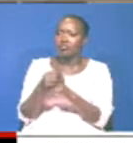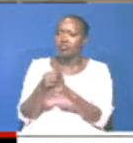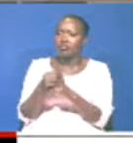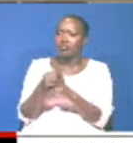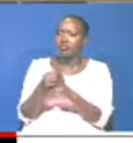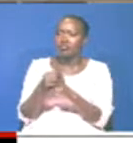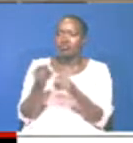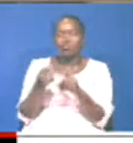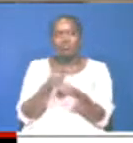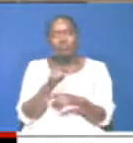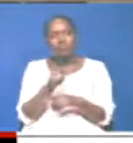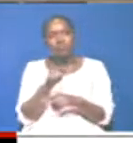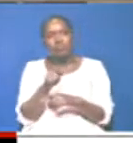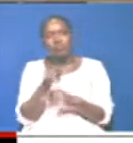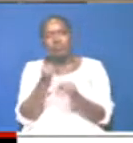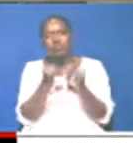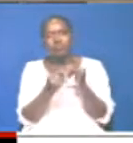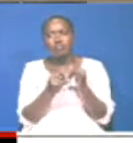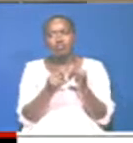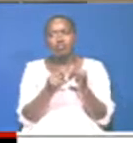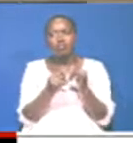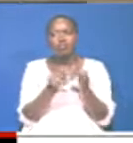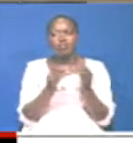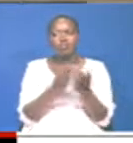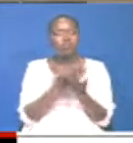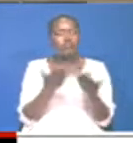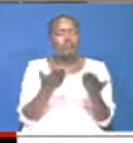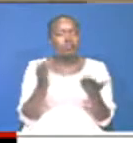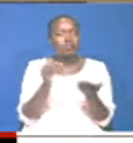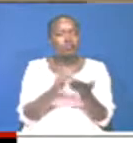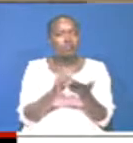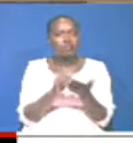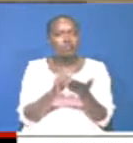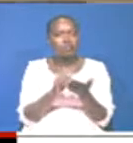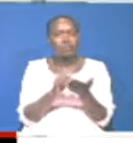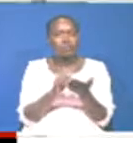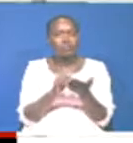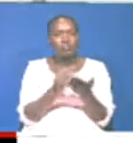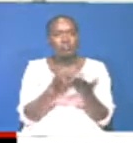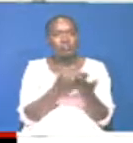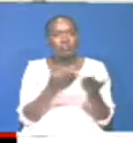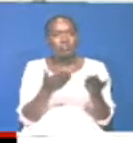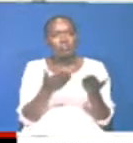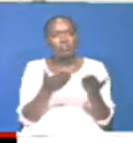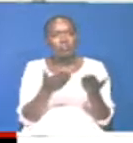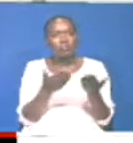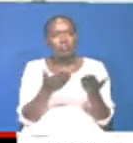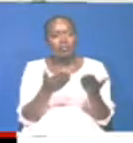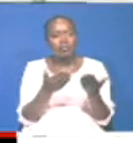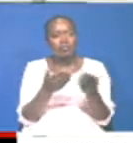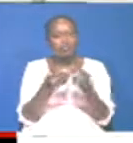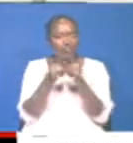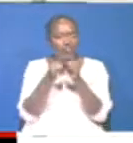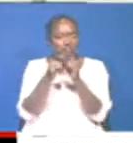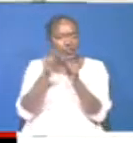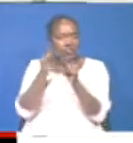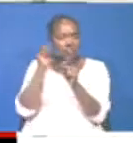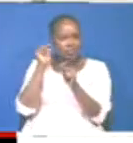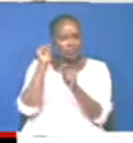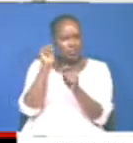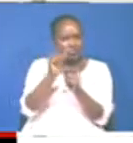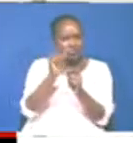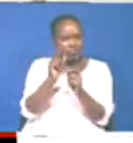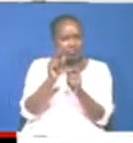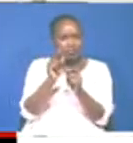that, you know, eventually, something else that was huge on KBC that point was darts. The darts, yes. And you had to fill in the shoes